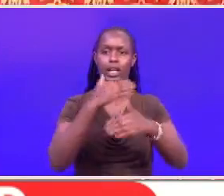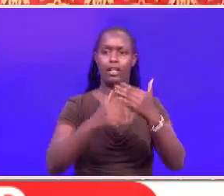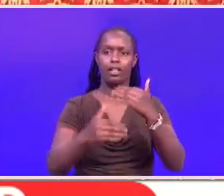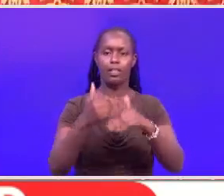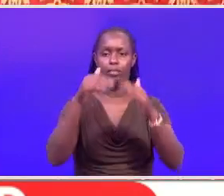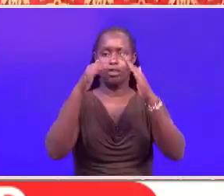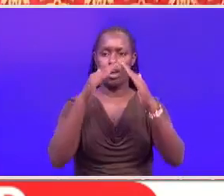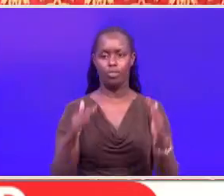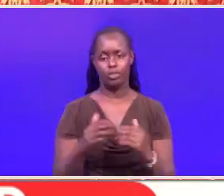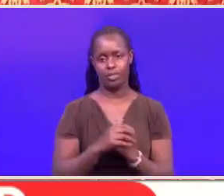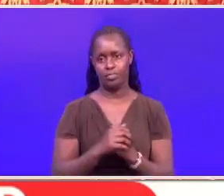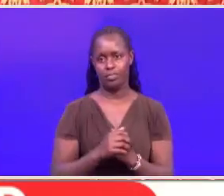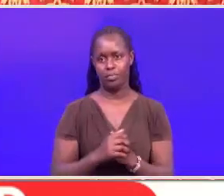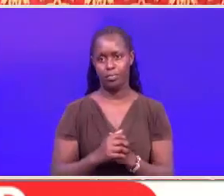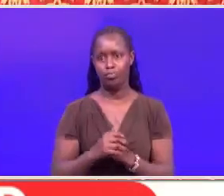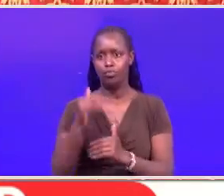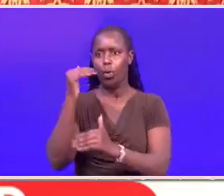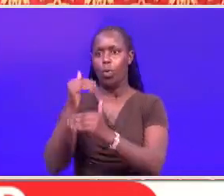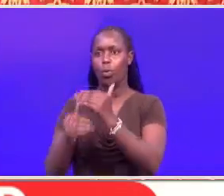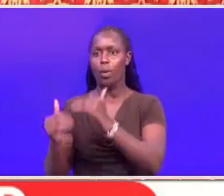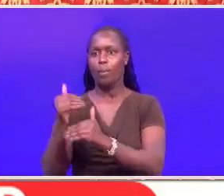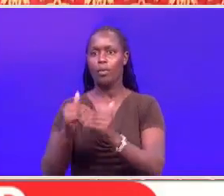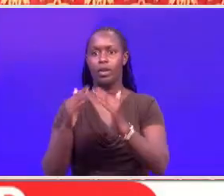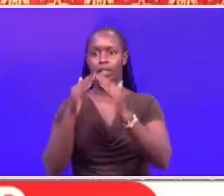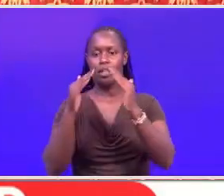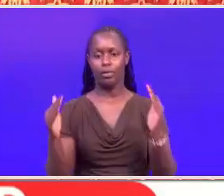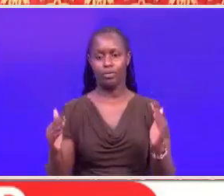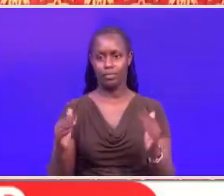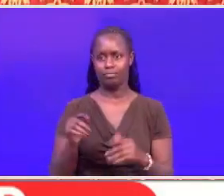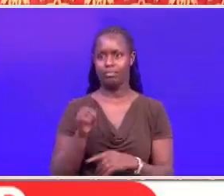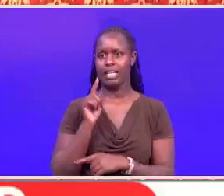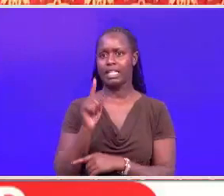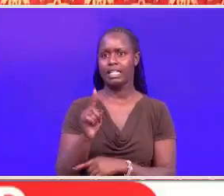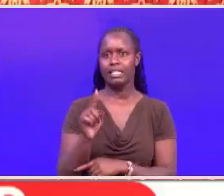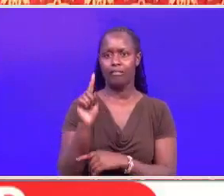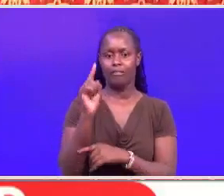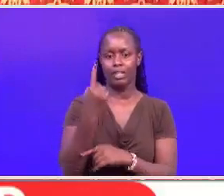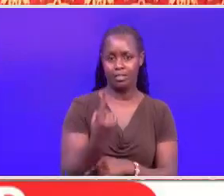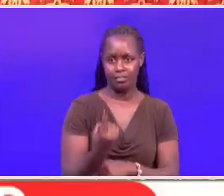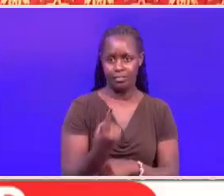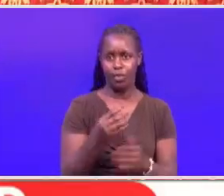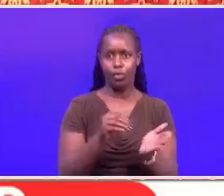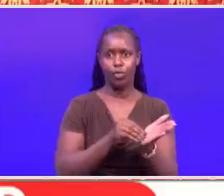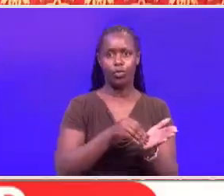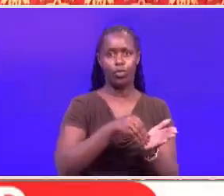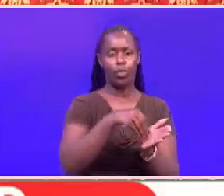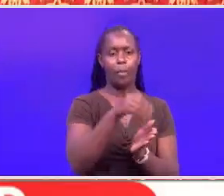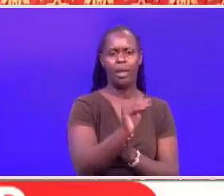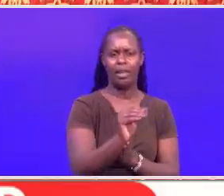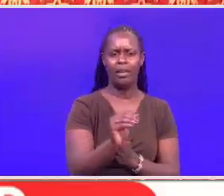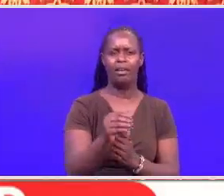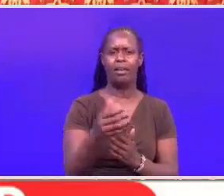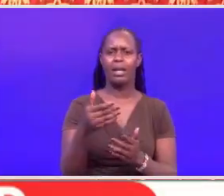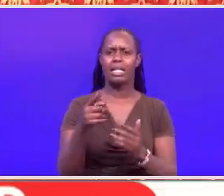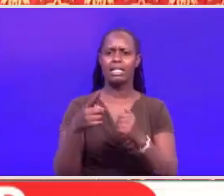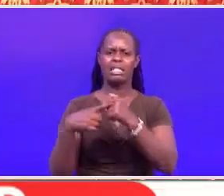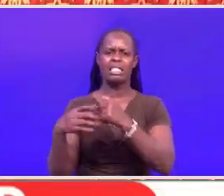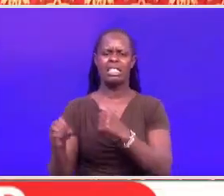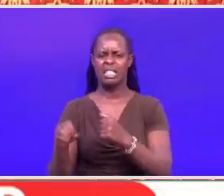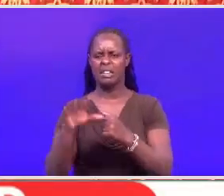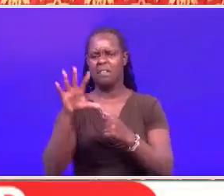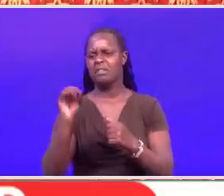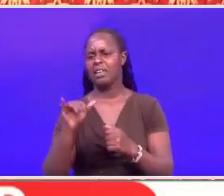build the houses, that house belongs to you. What you've been paying from the 50s or the 60s is your